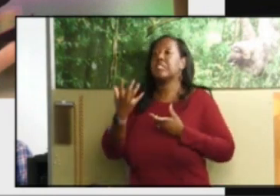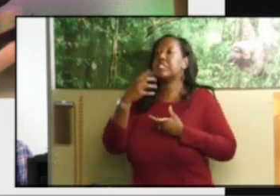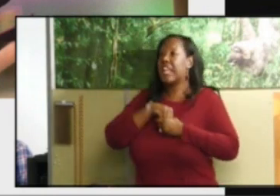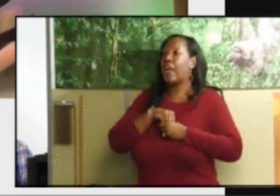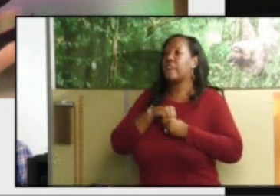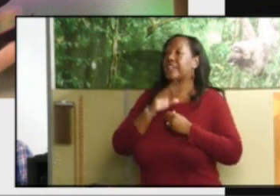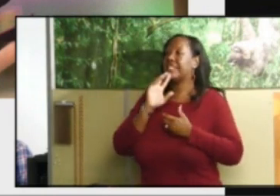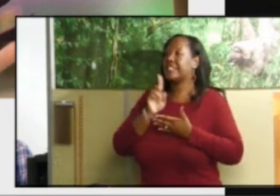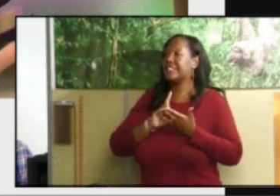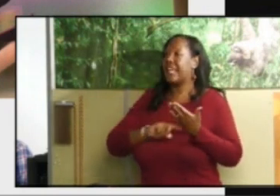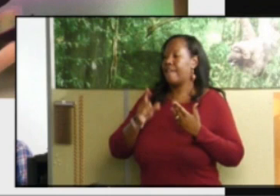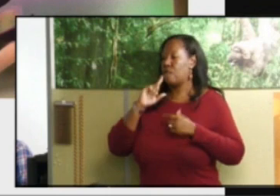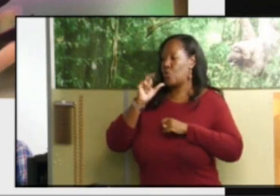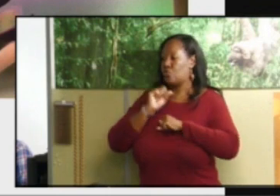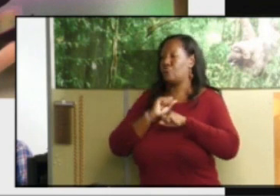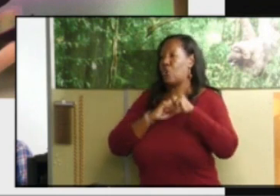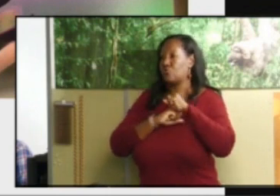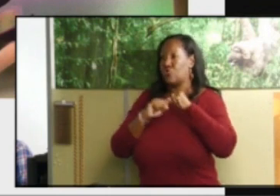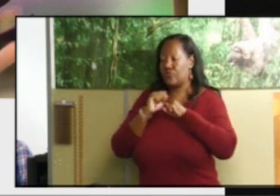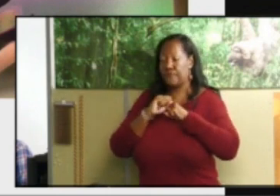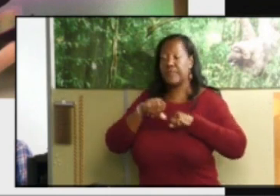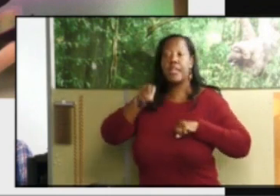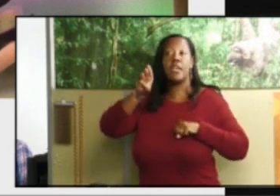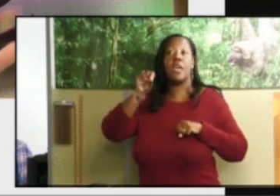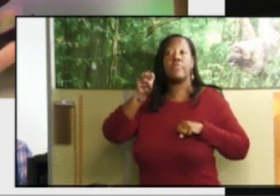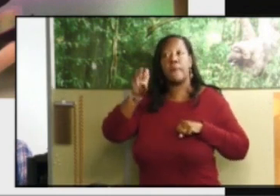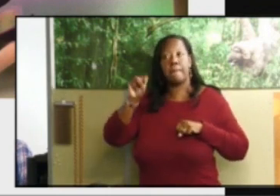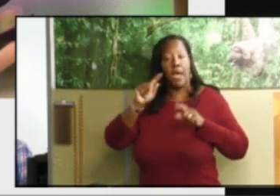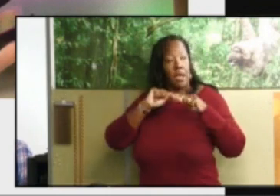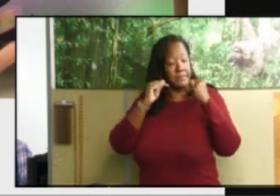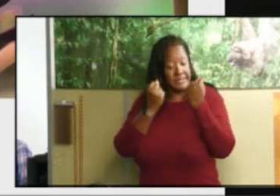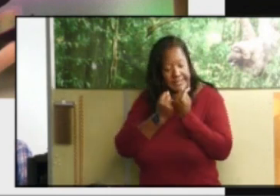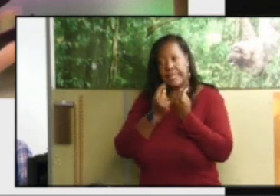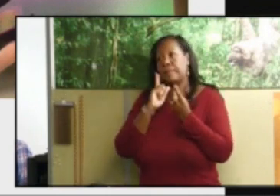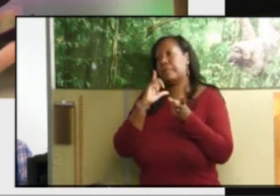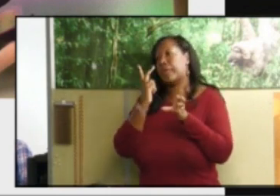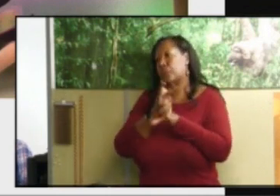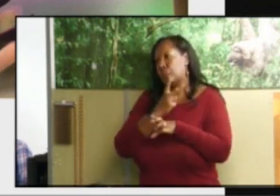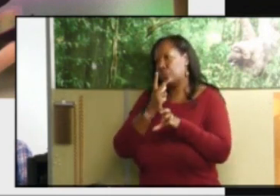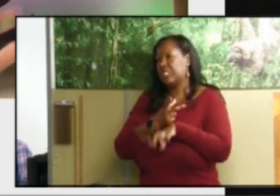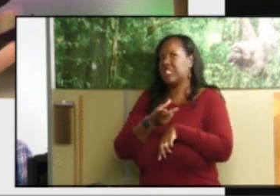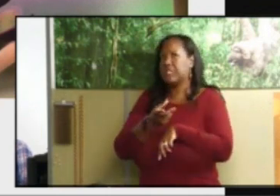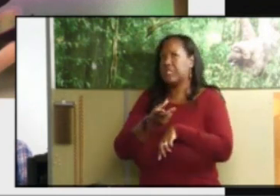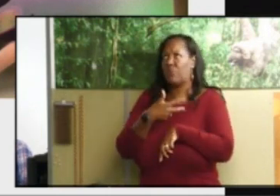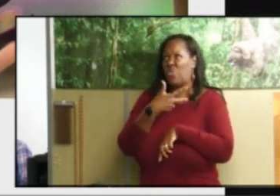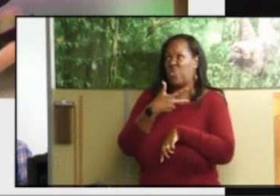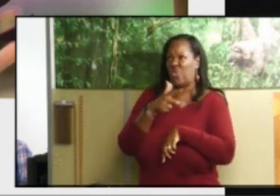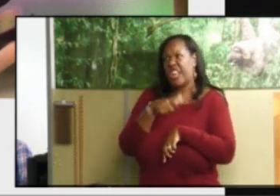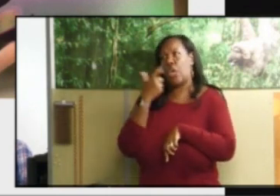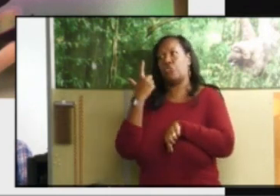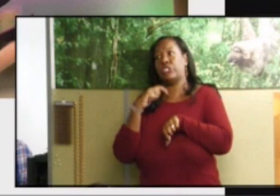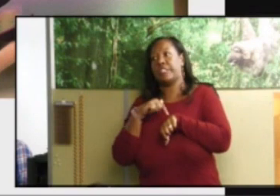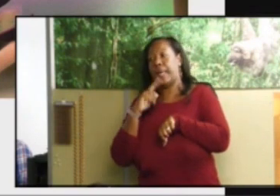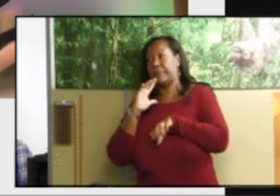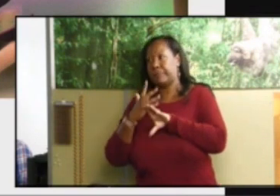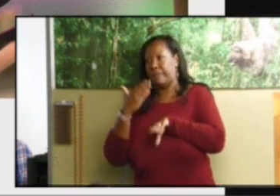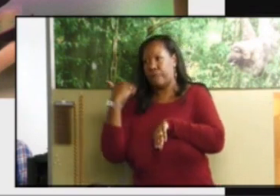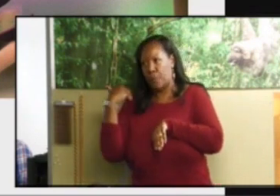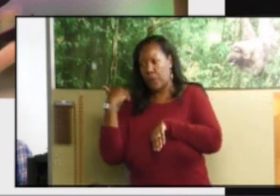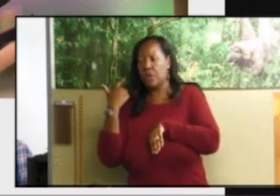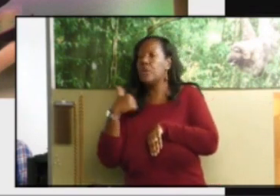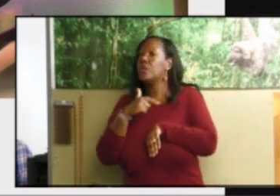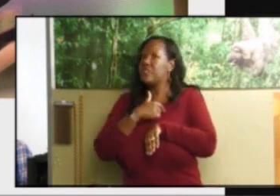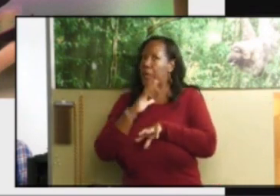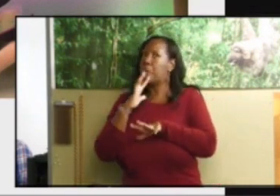modular components. The mom's team had used it 3 other times previously. We're happy